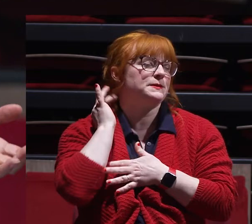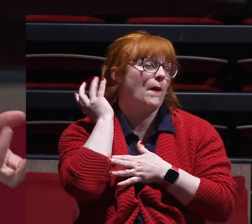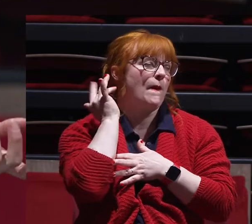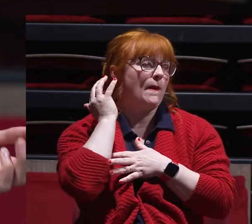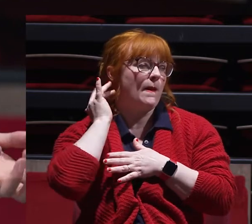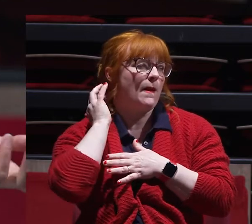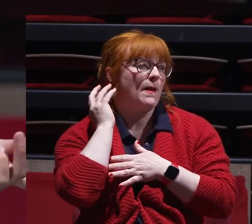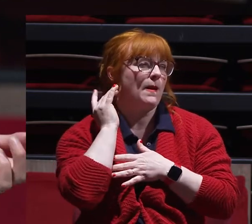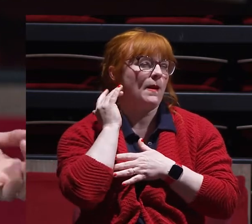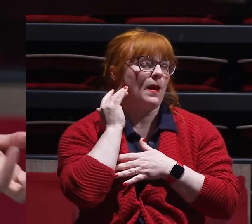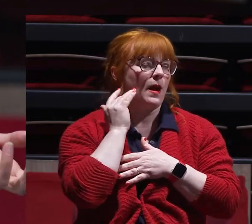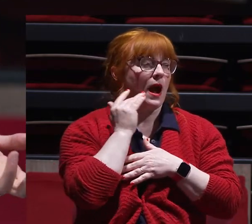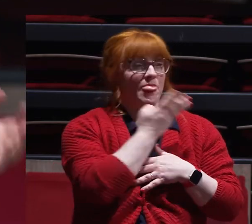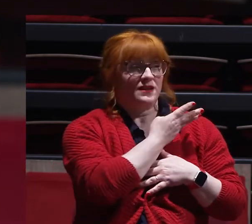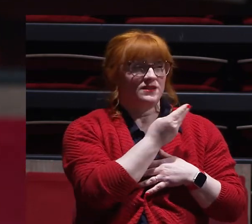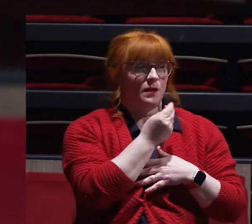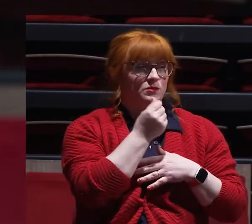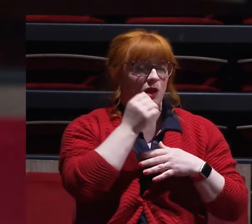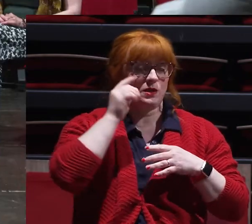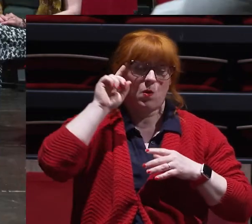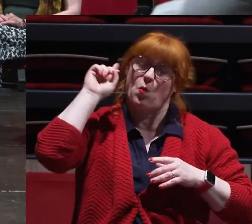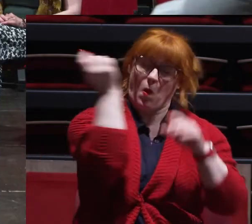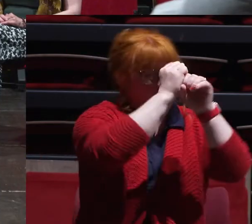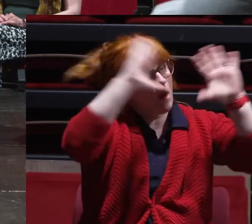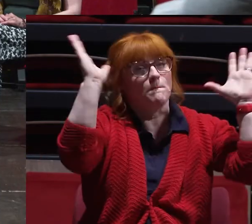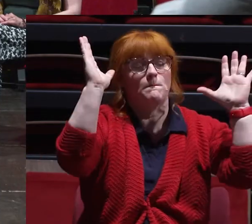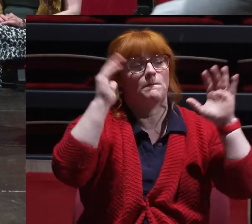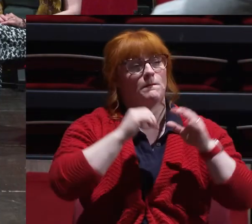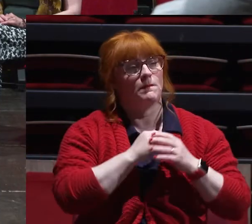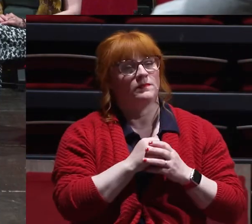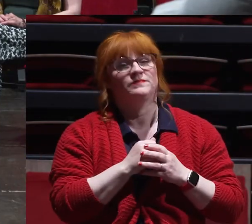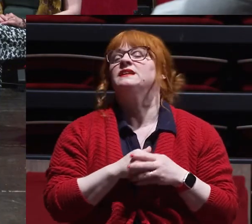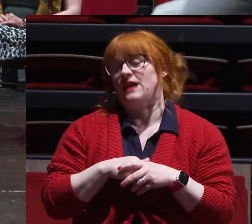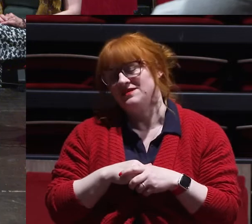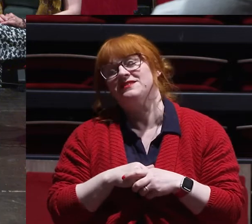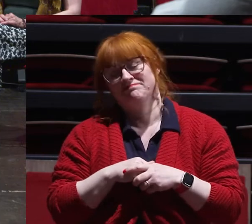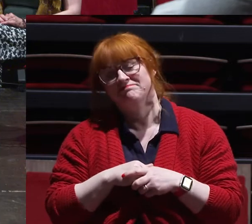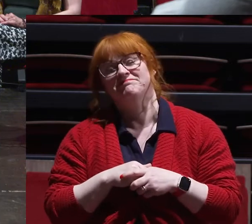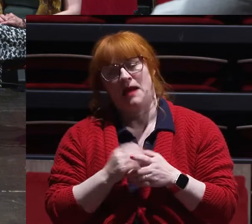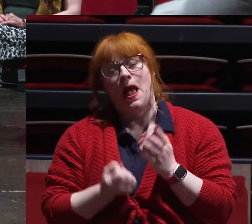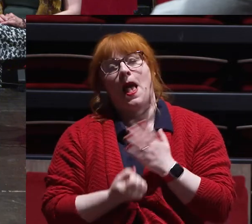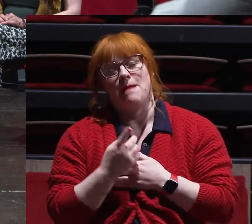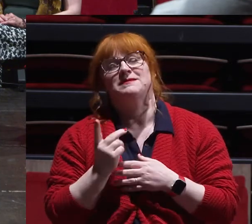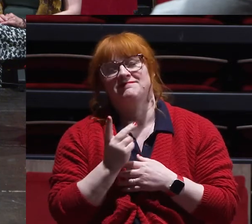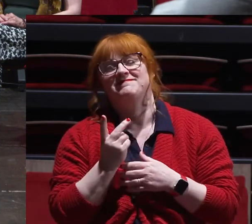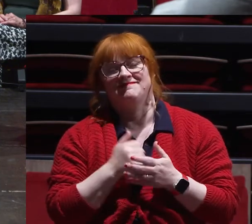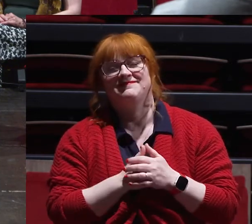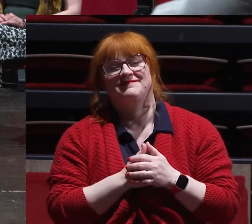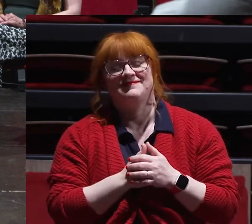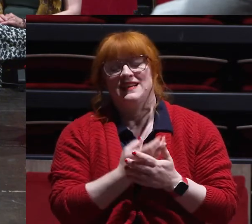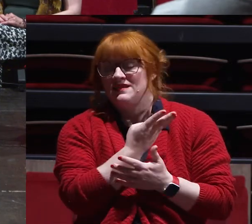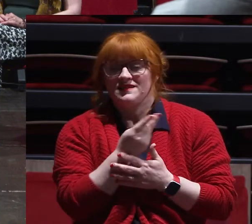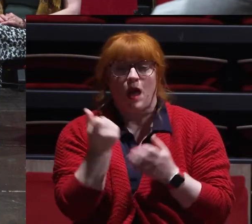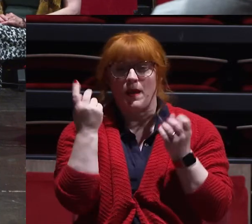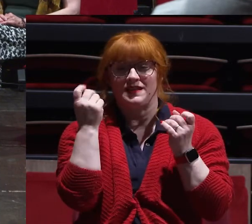really sit bubbling on the back burner, and are there others that just come super quick and it comes out whole?